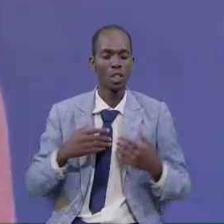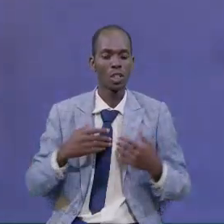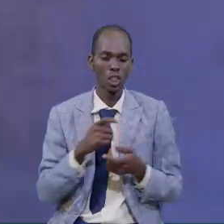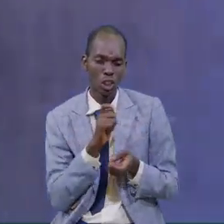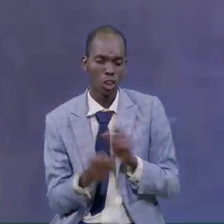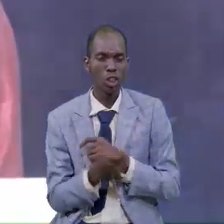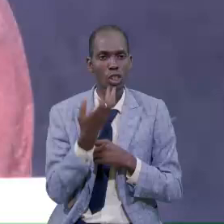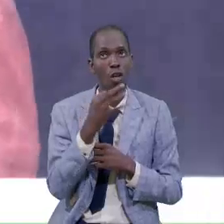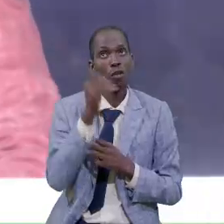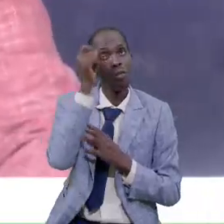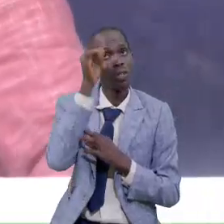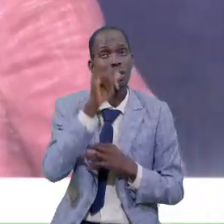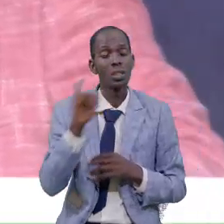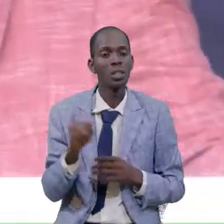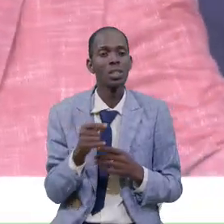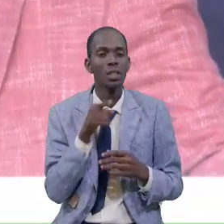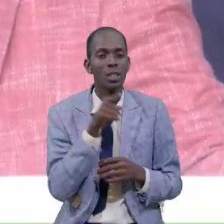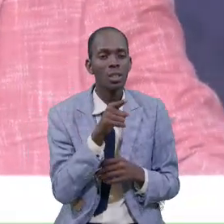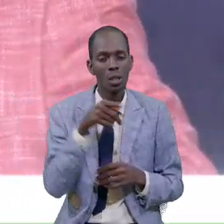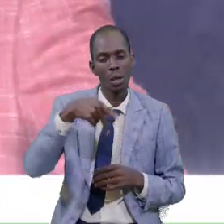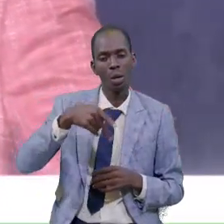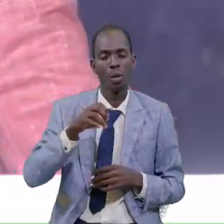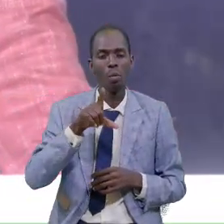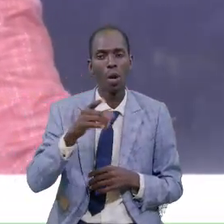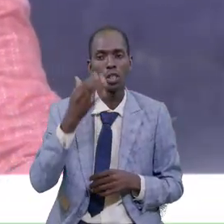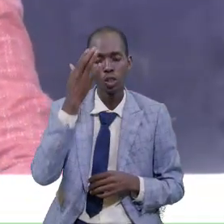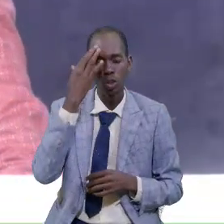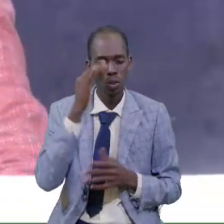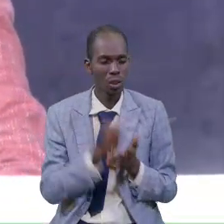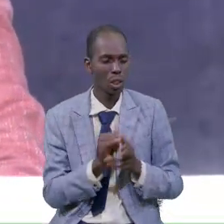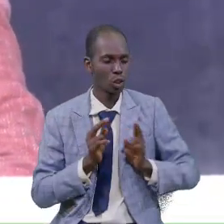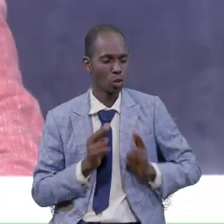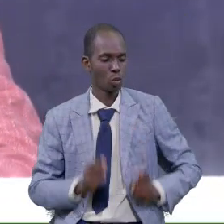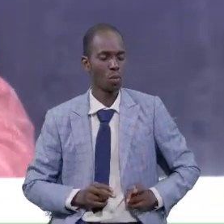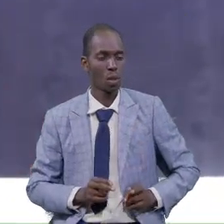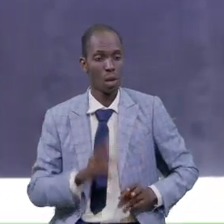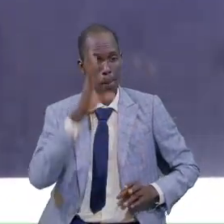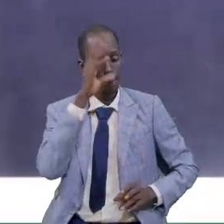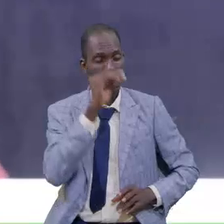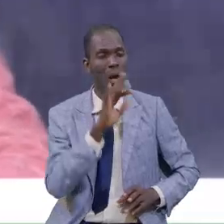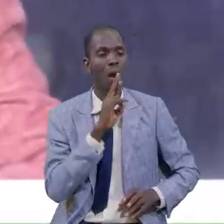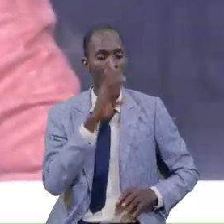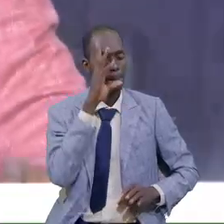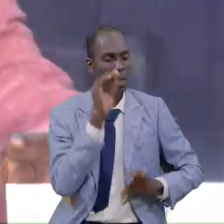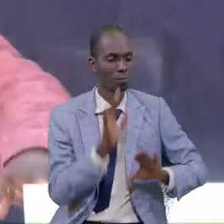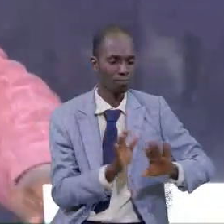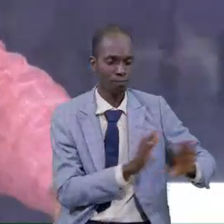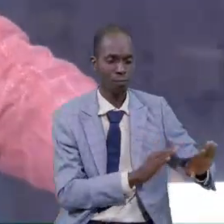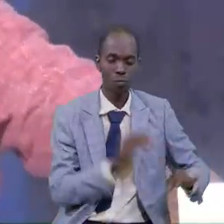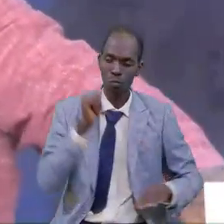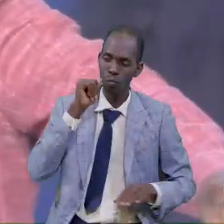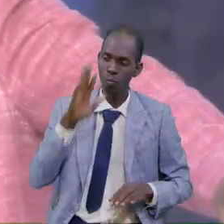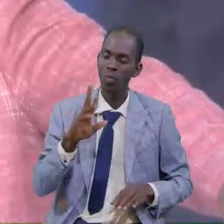that men are men. Women are women. He gave himself